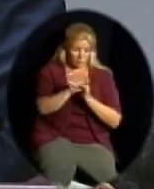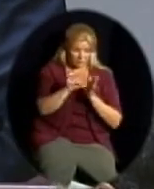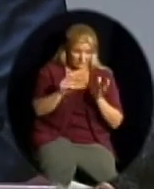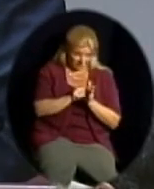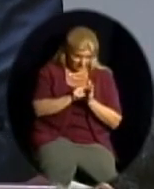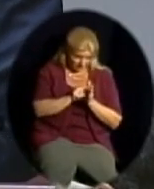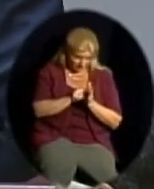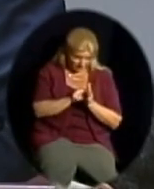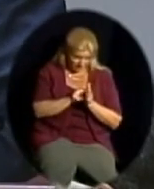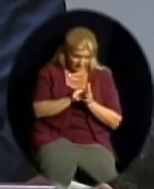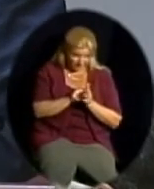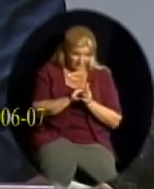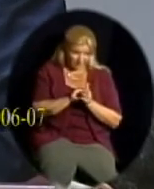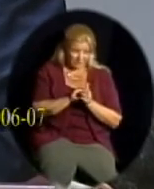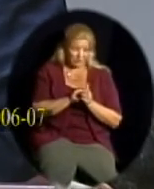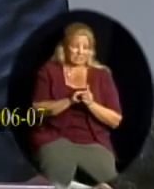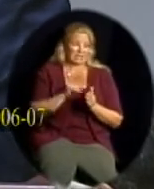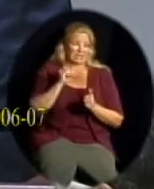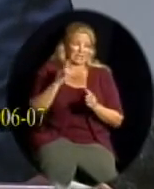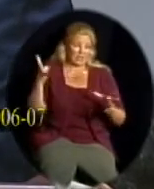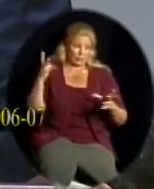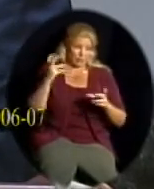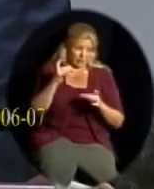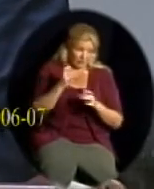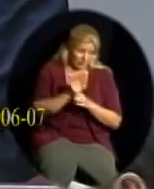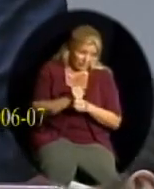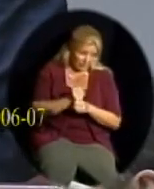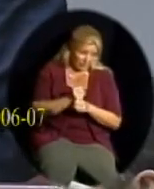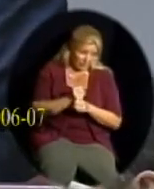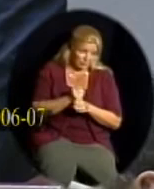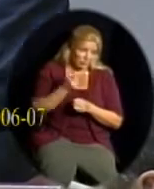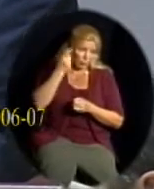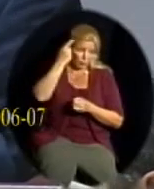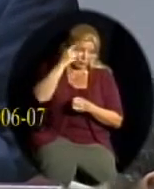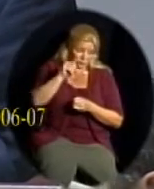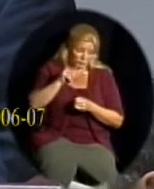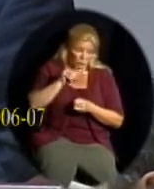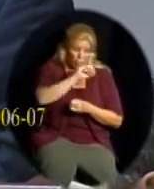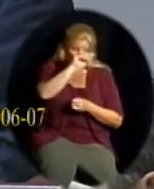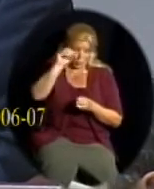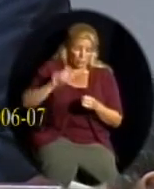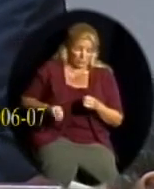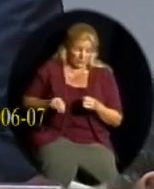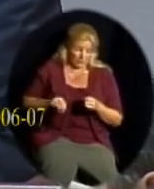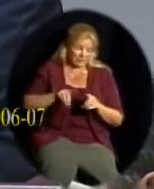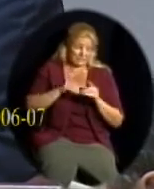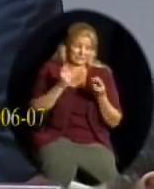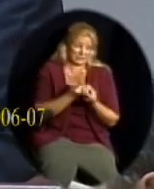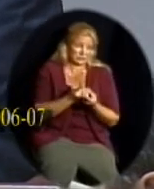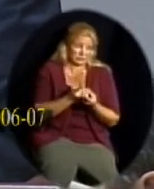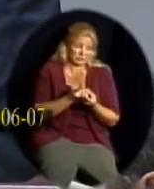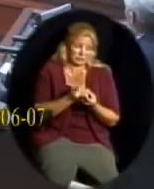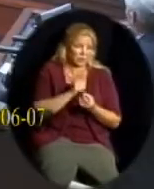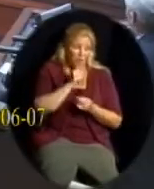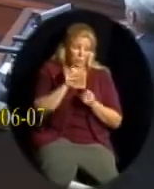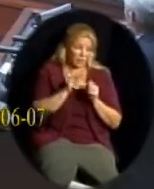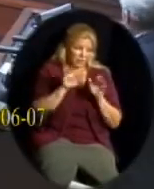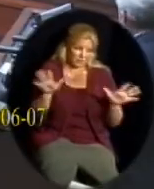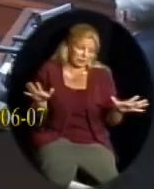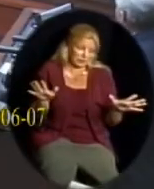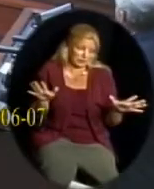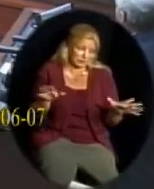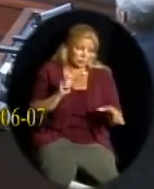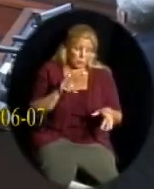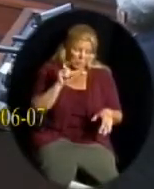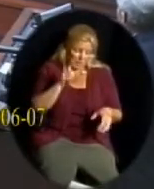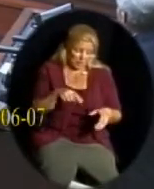Olathe District Schools realizes is a different topic. But we can get further clarity on that. Exactly, because if you read the bill,